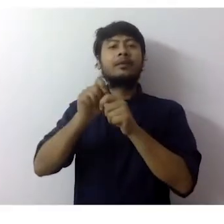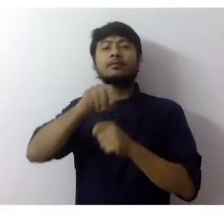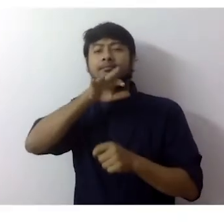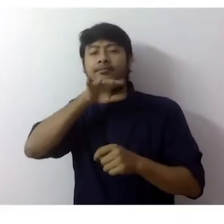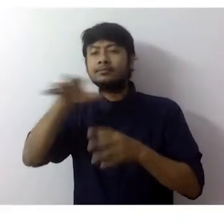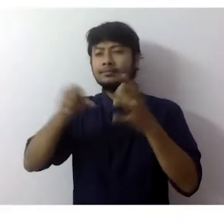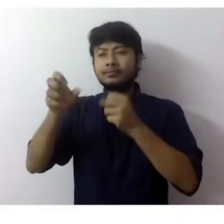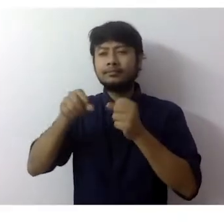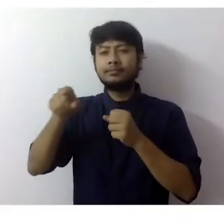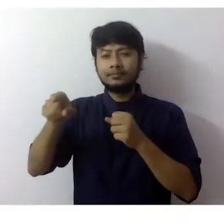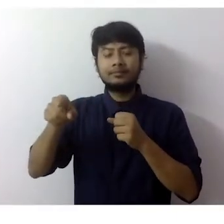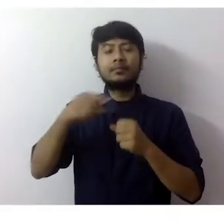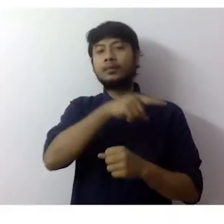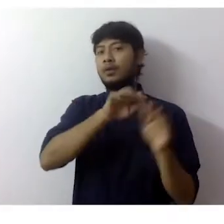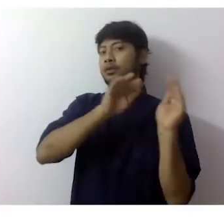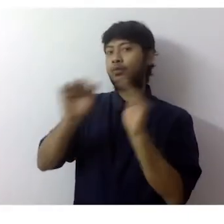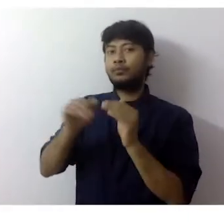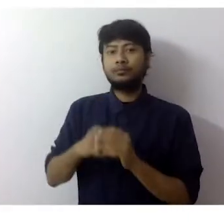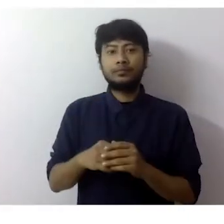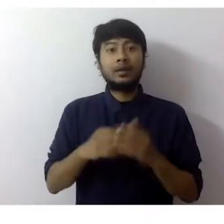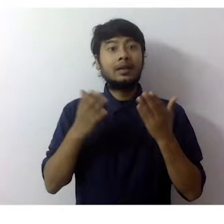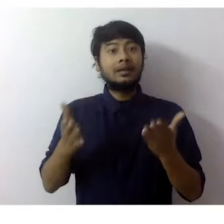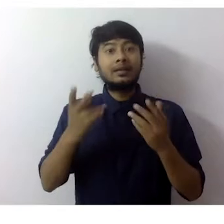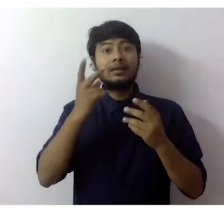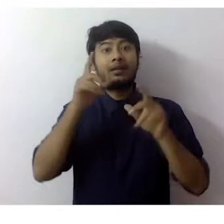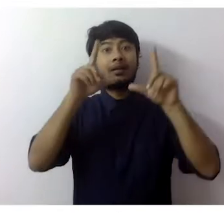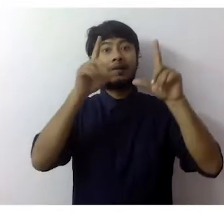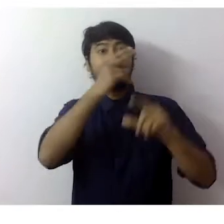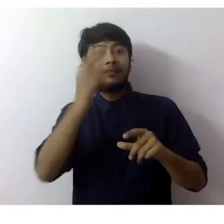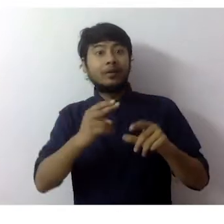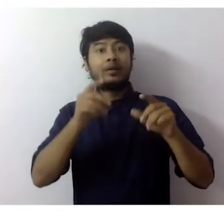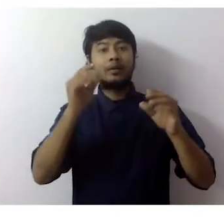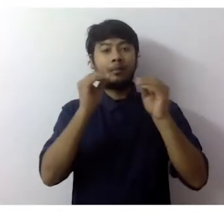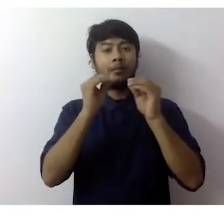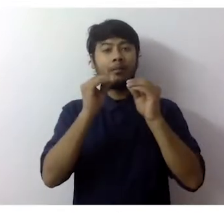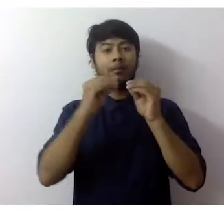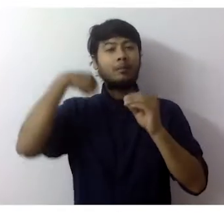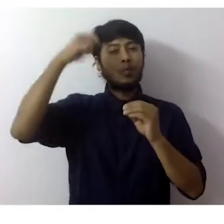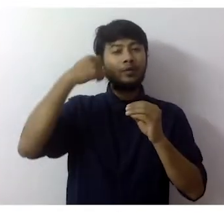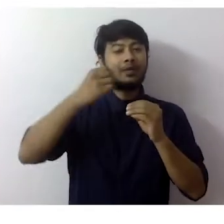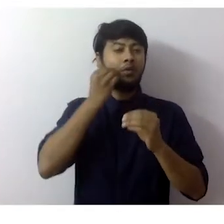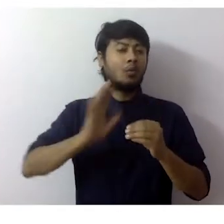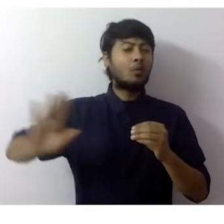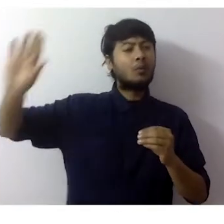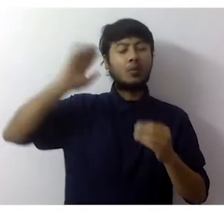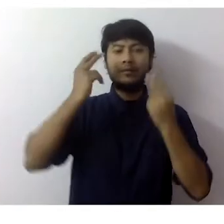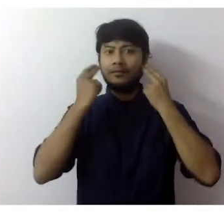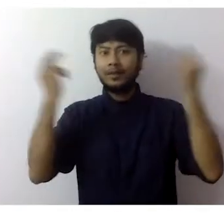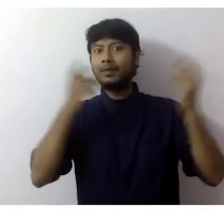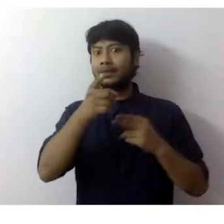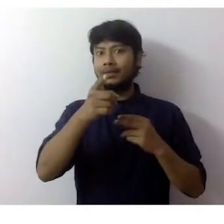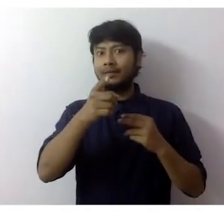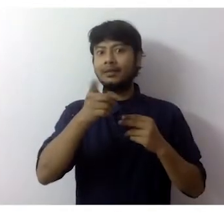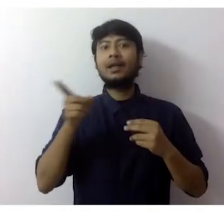In the performance coming up now, this group responds to a series of Bollywood posters from MAP's collection of popular